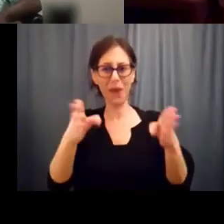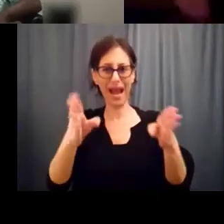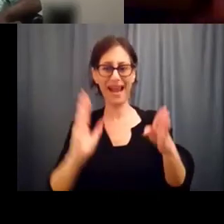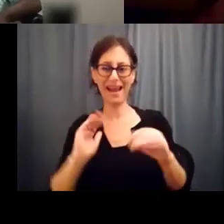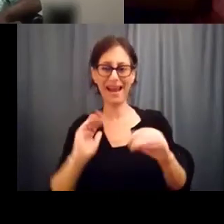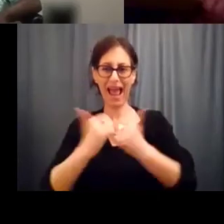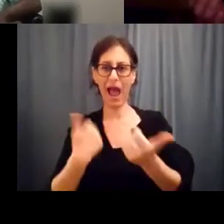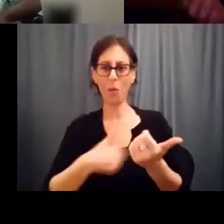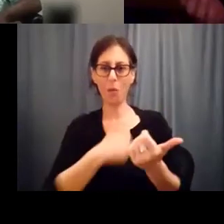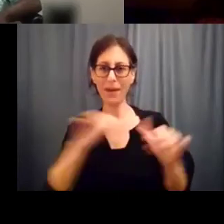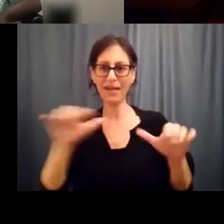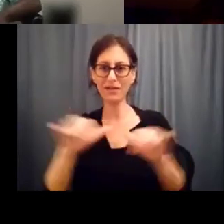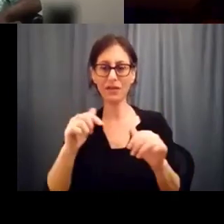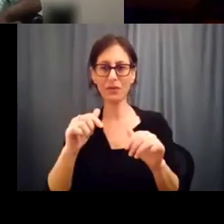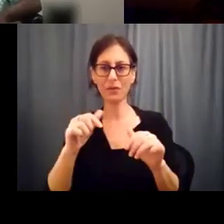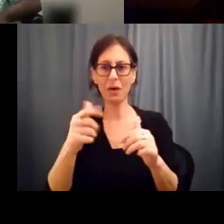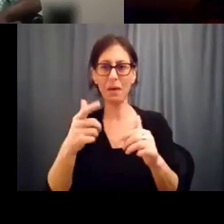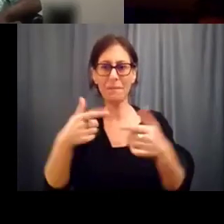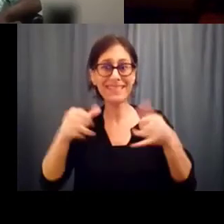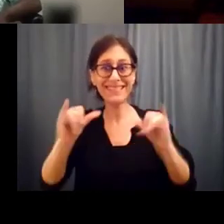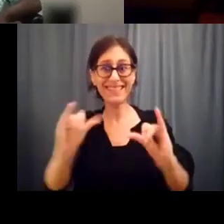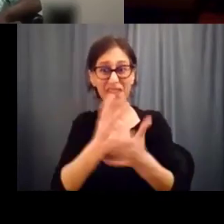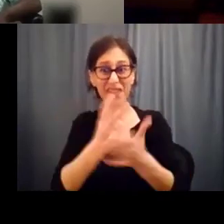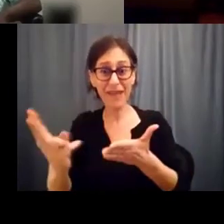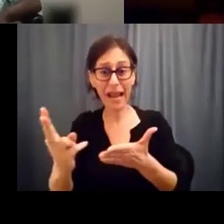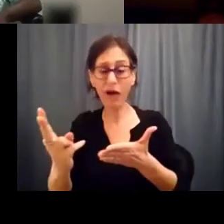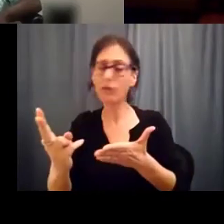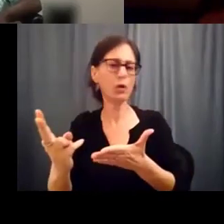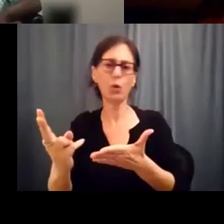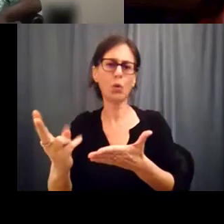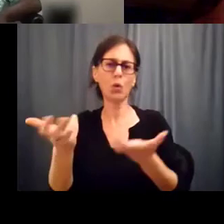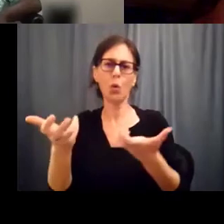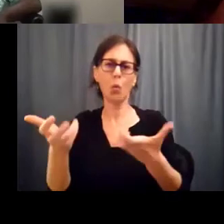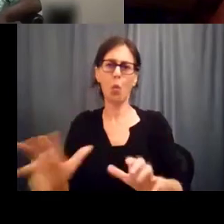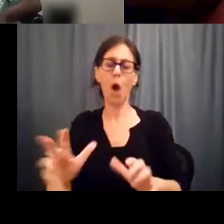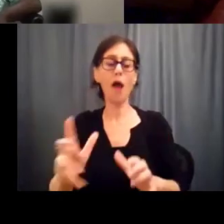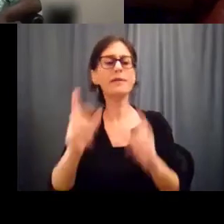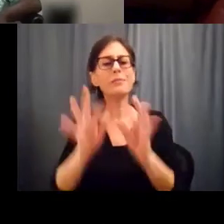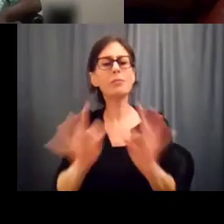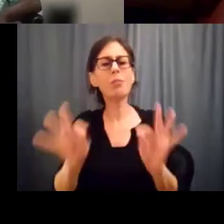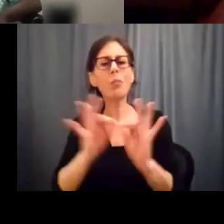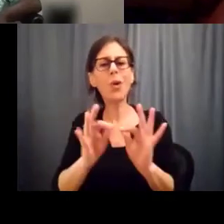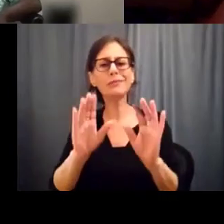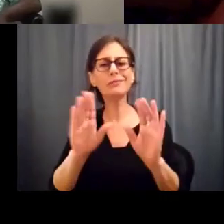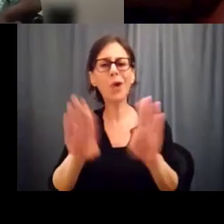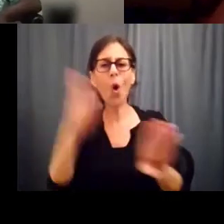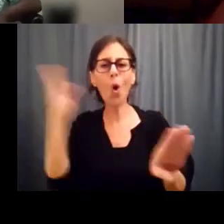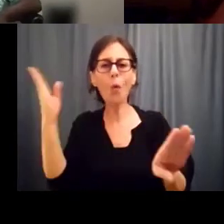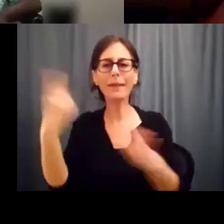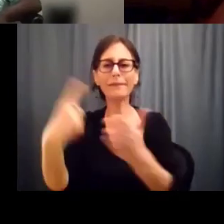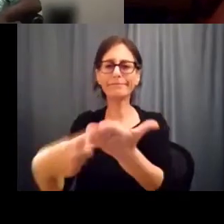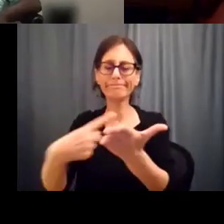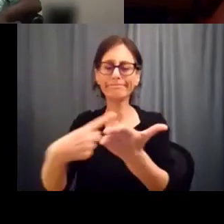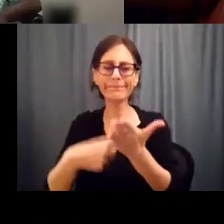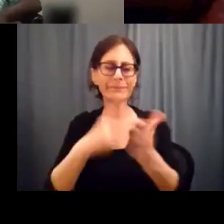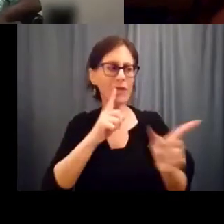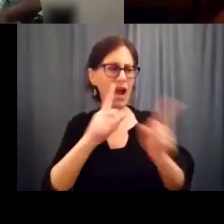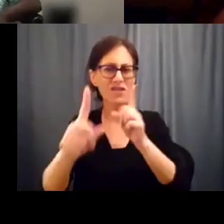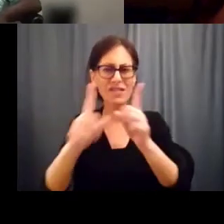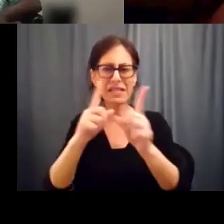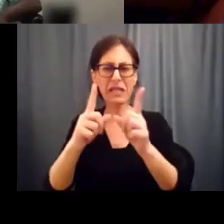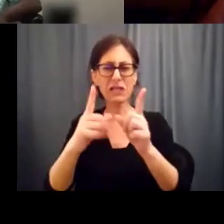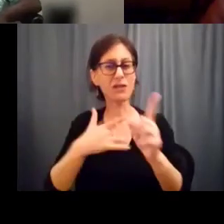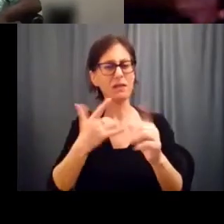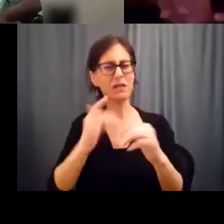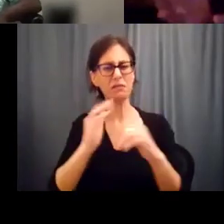are failing anyway, you know? So having those conversations and not making it a point of